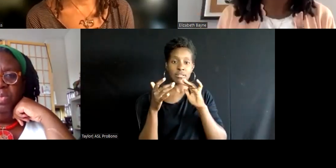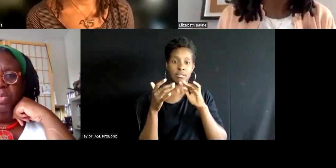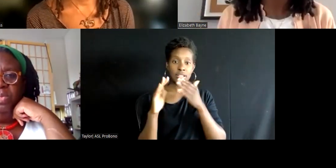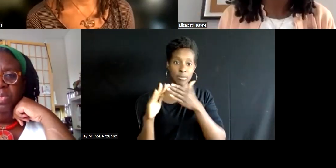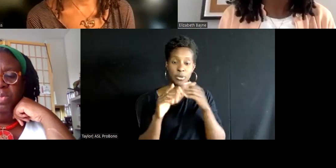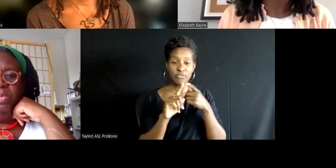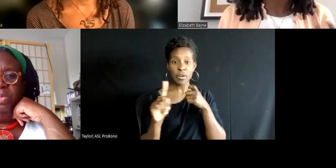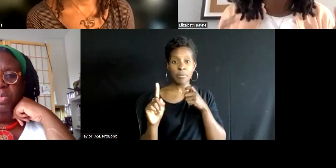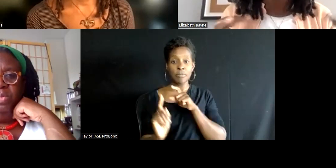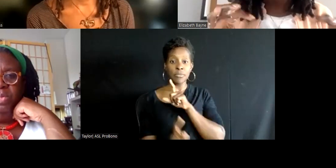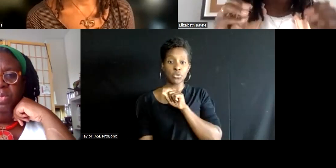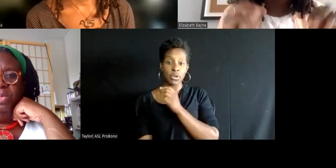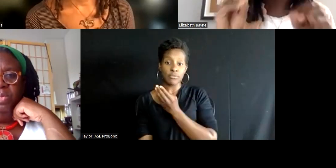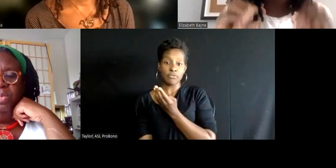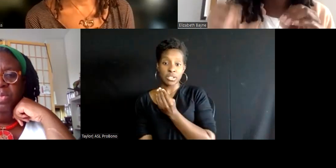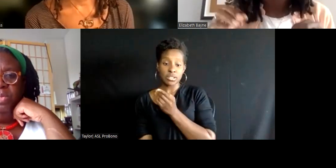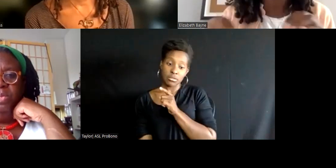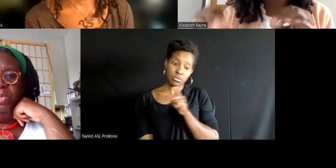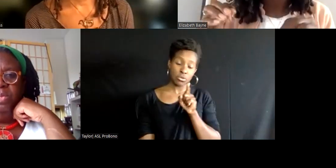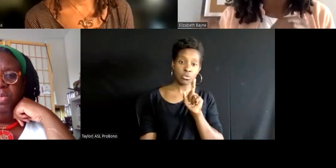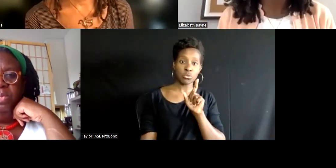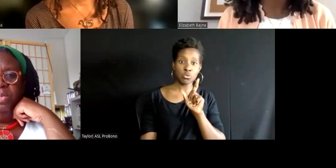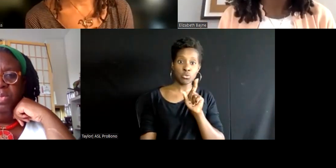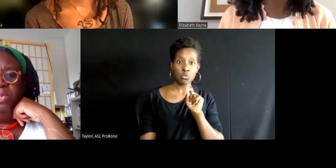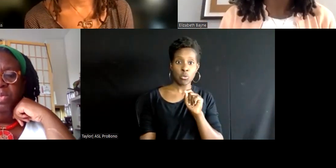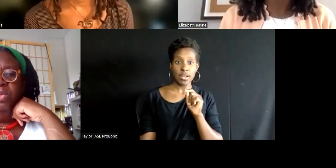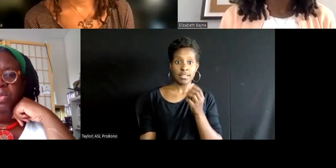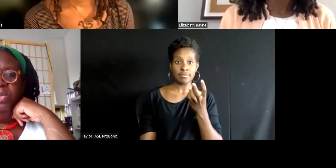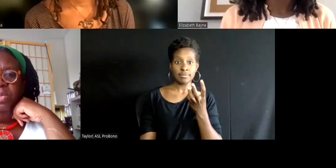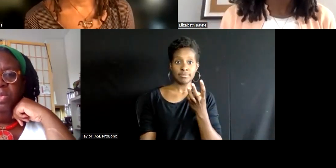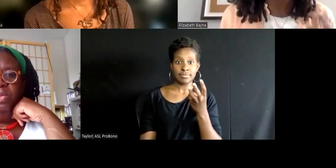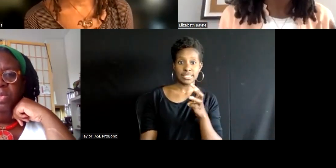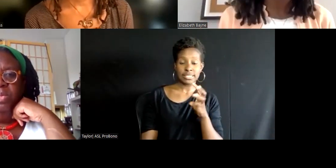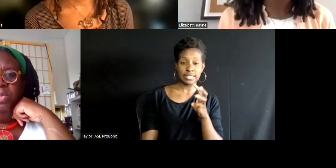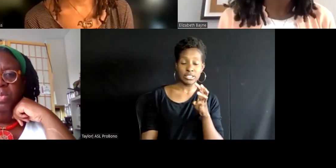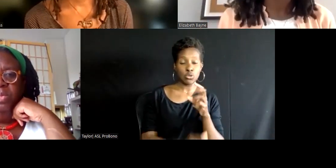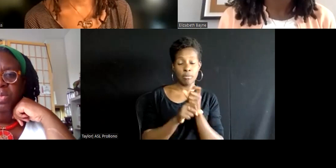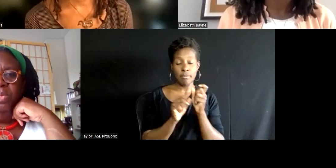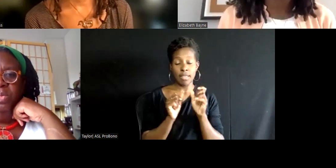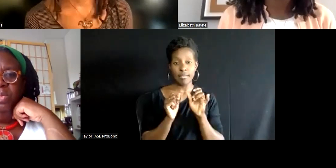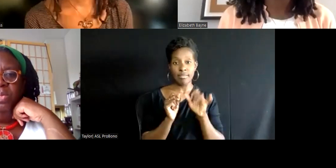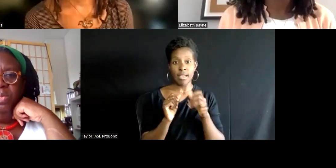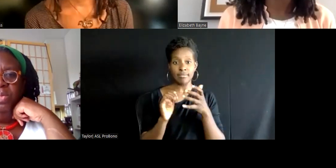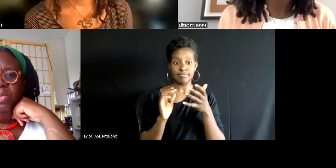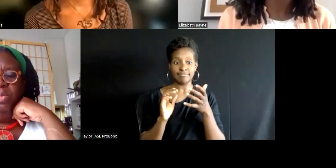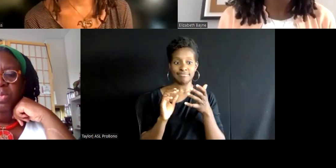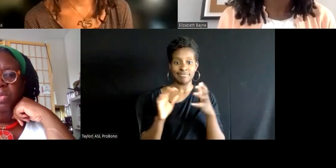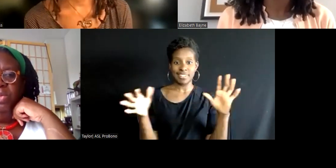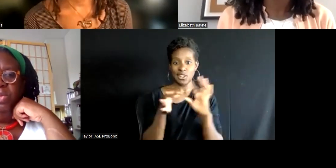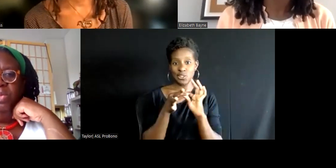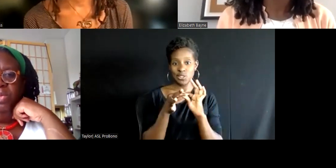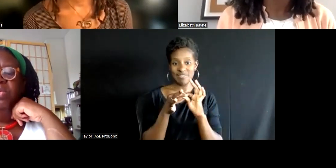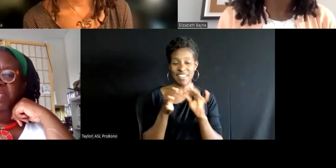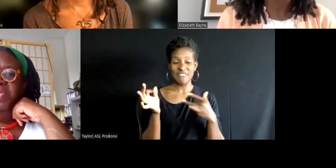to 2016 that helped me make those introductions. And I like that I did it that way. It felt authentic